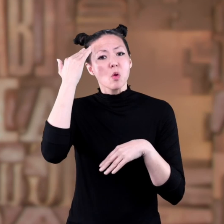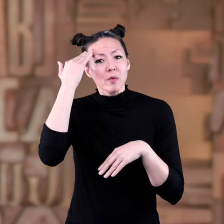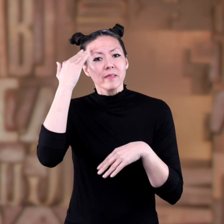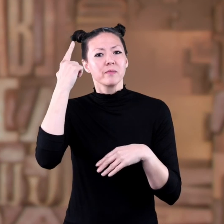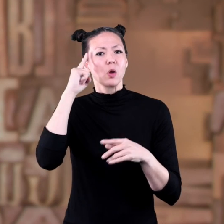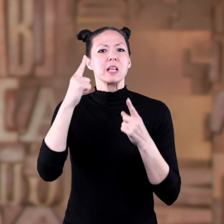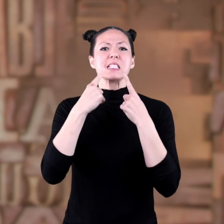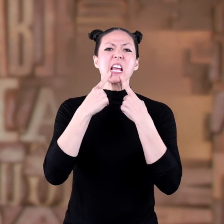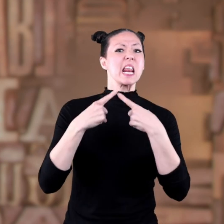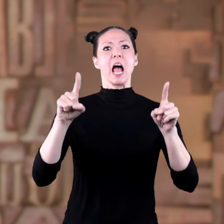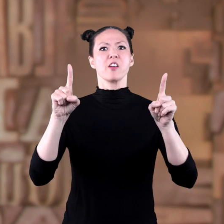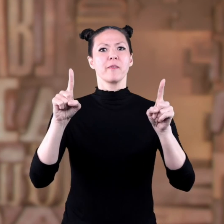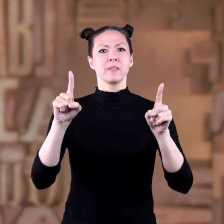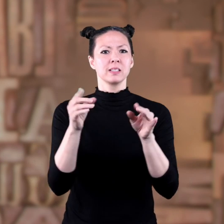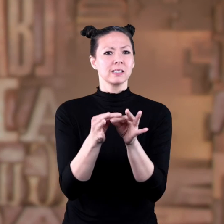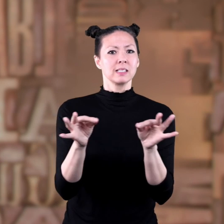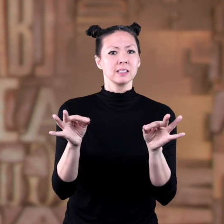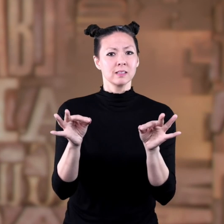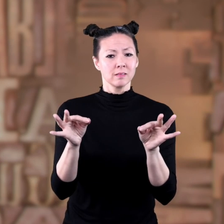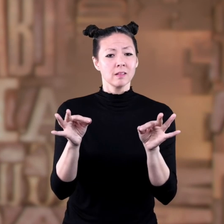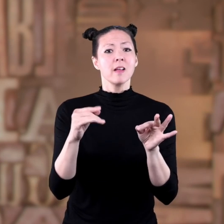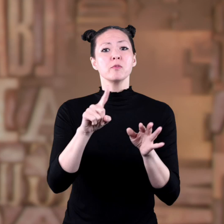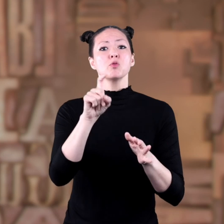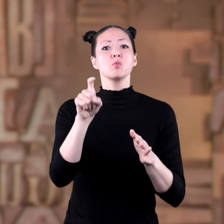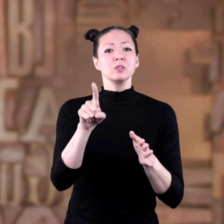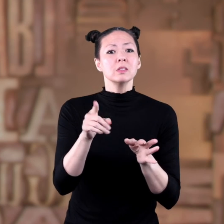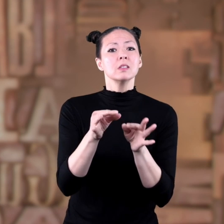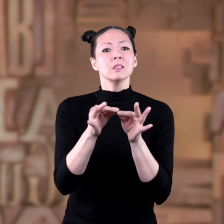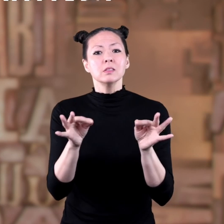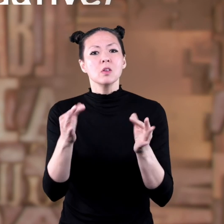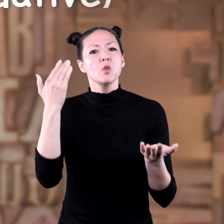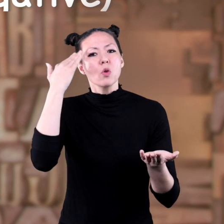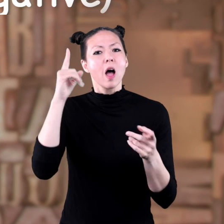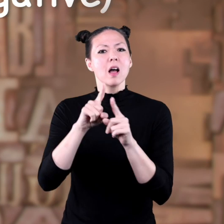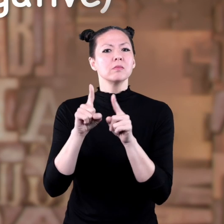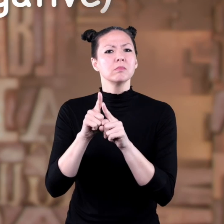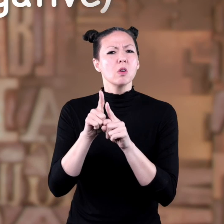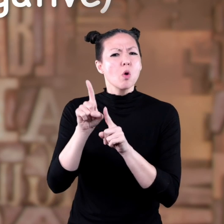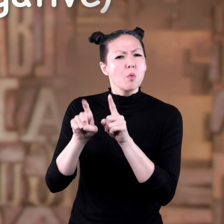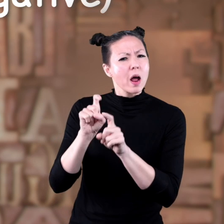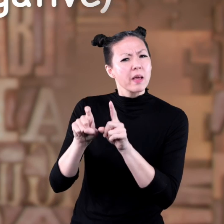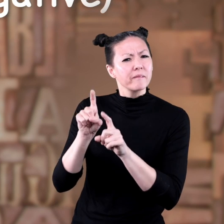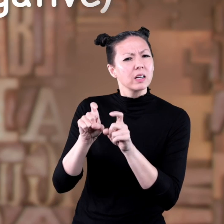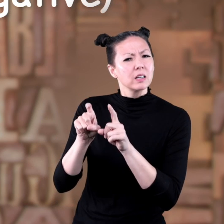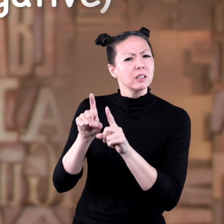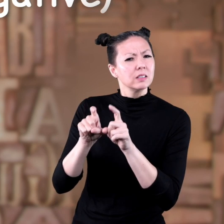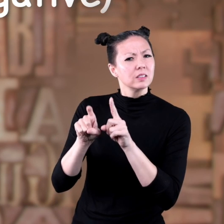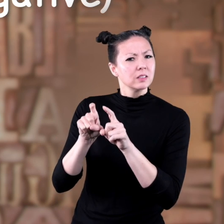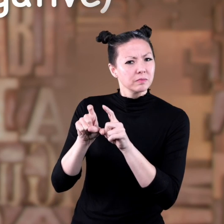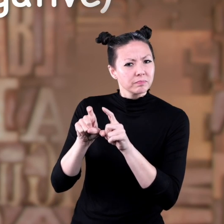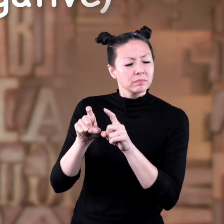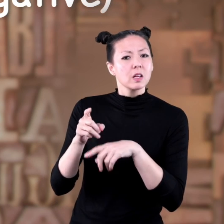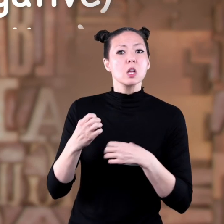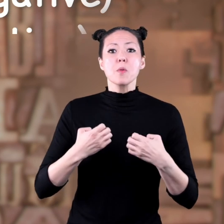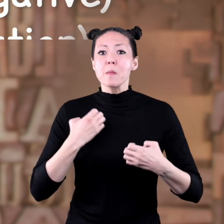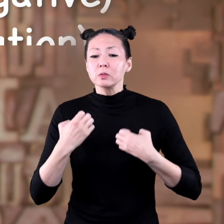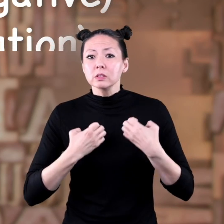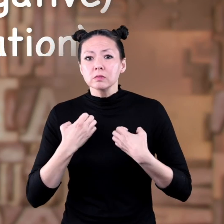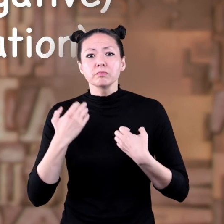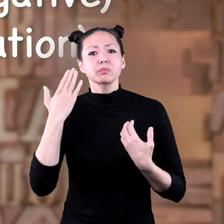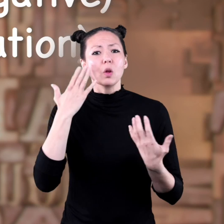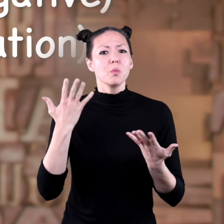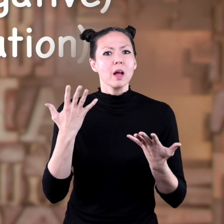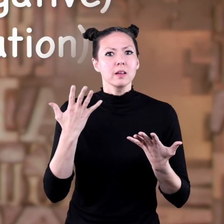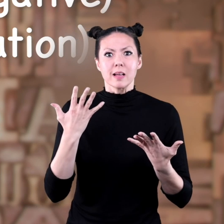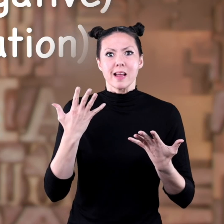sentences, also known as declarative sentences. There are question sentences, also known as interrogative,